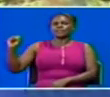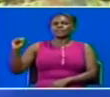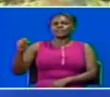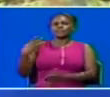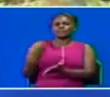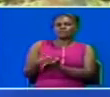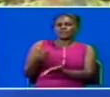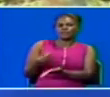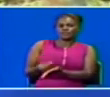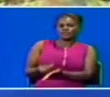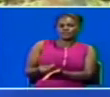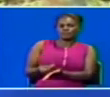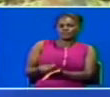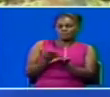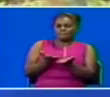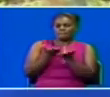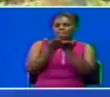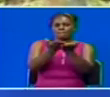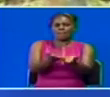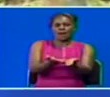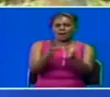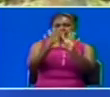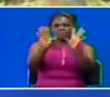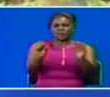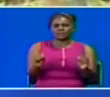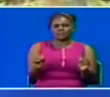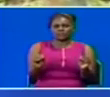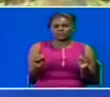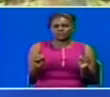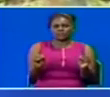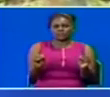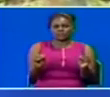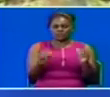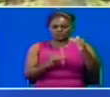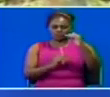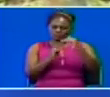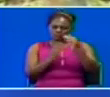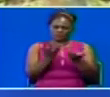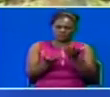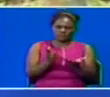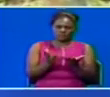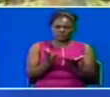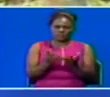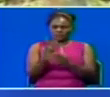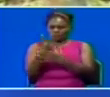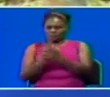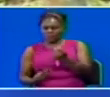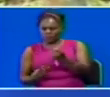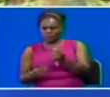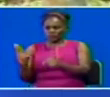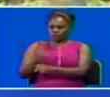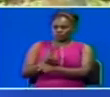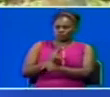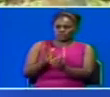of Finance to table the budget estimates, both revenue and